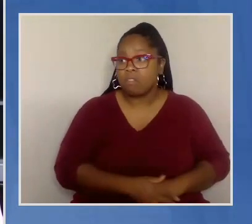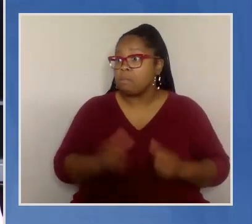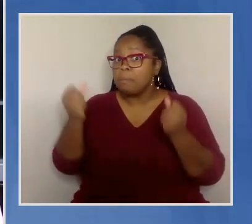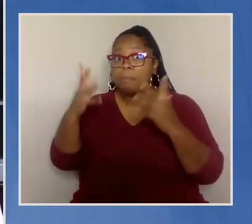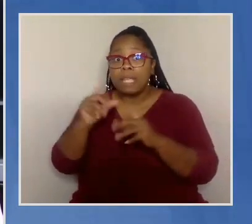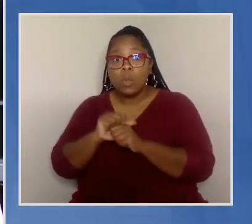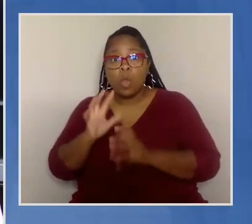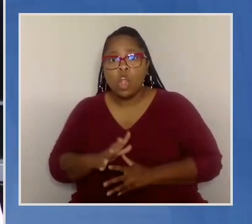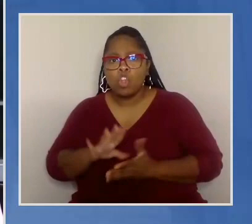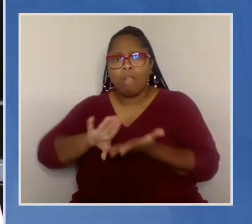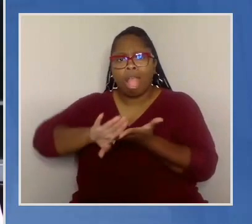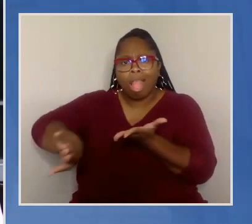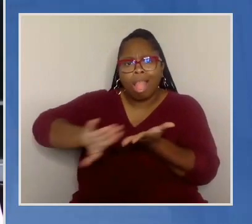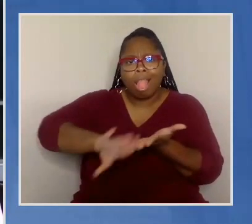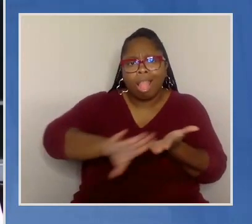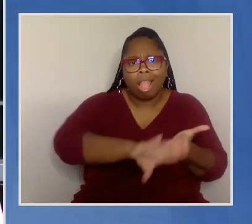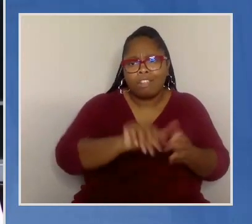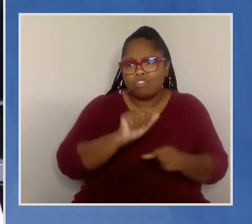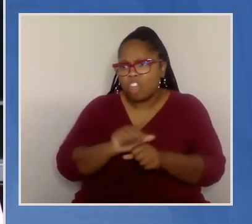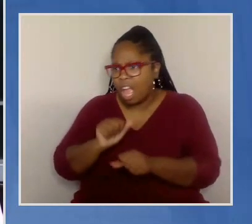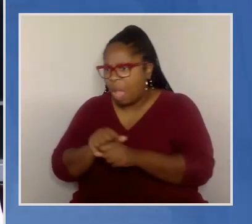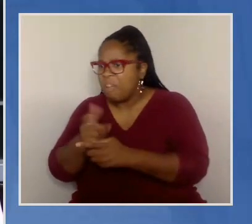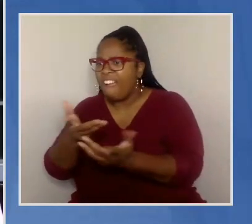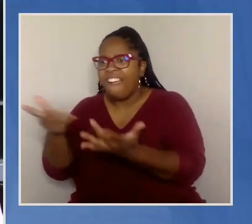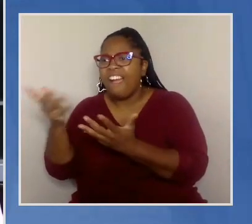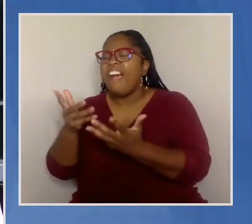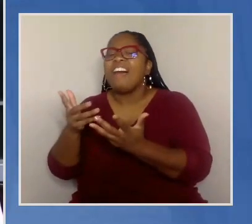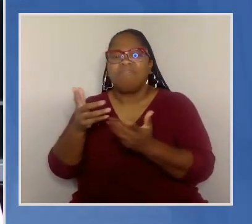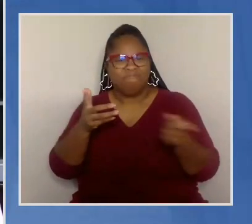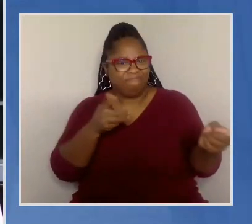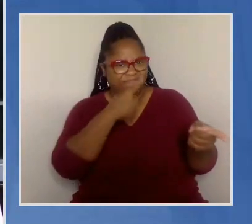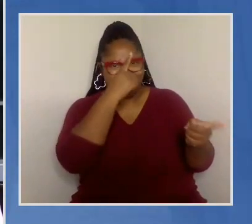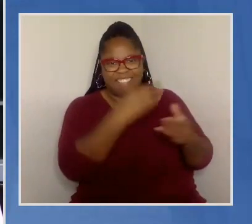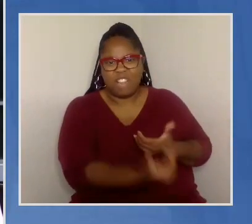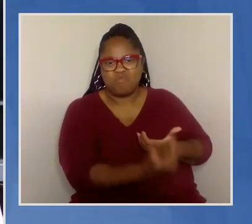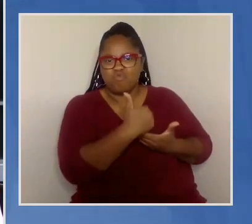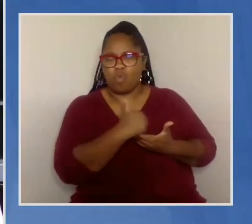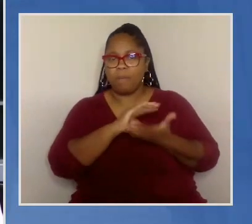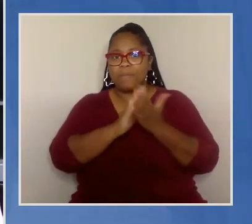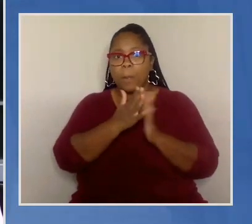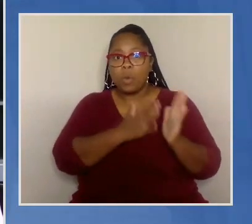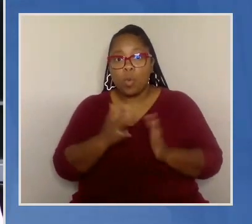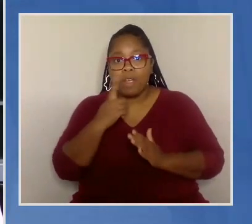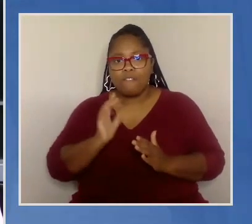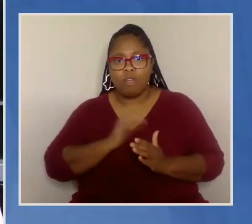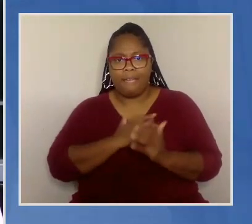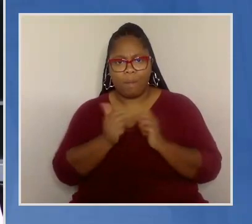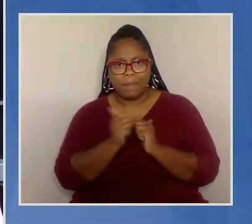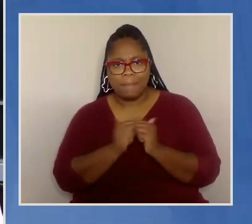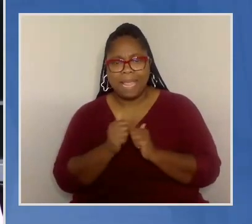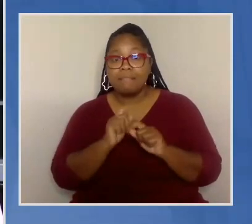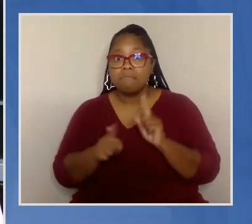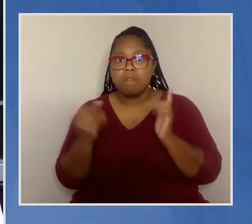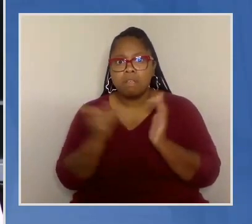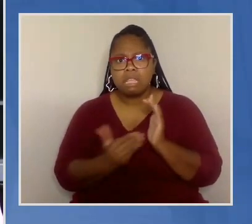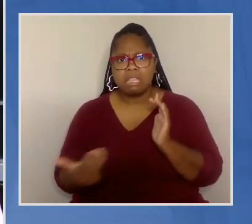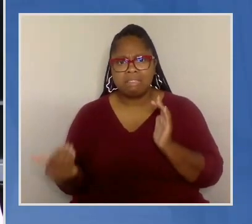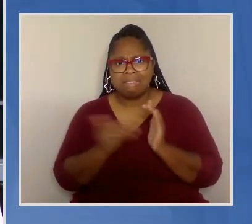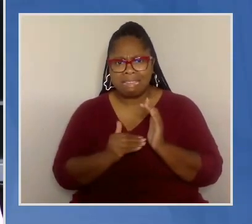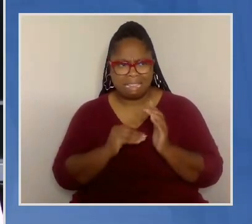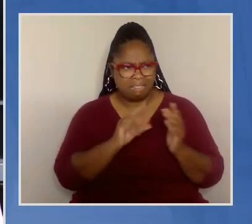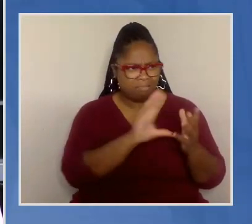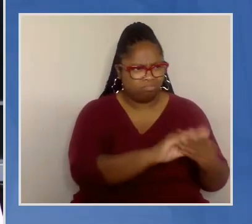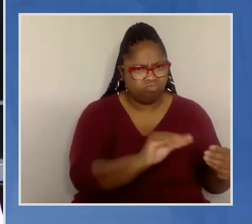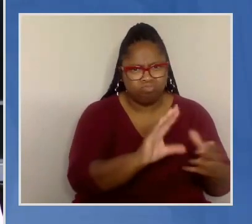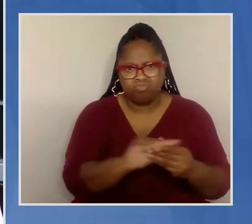able to get it back in this economy. But he found his new calling as an organizer on our campaign. But the common refrain I hear